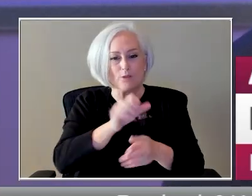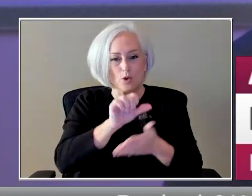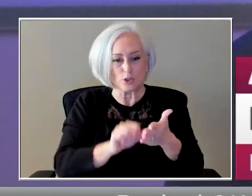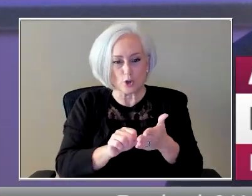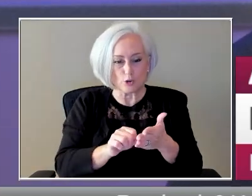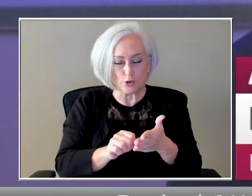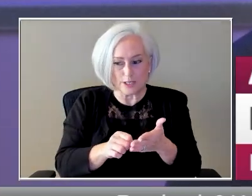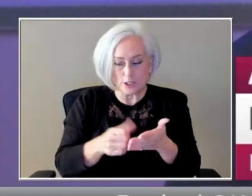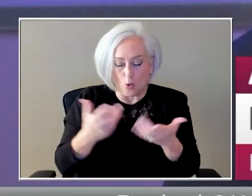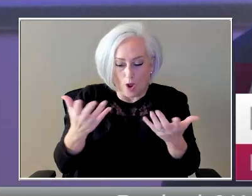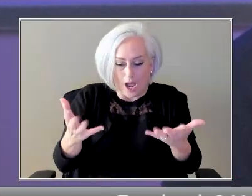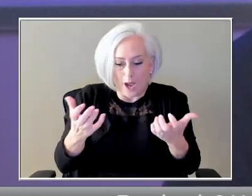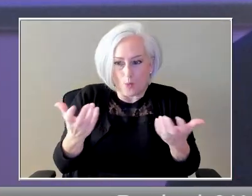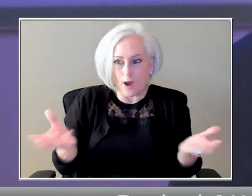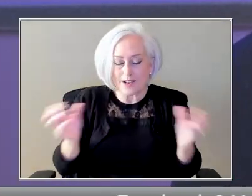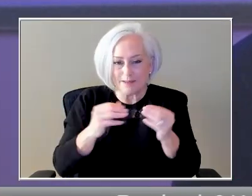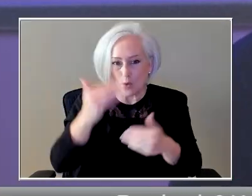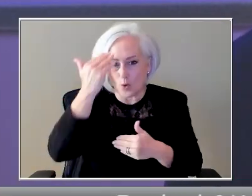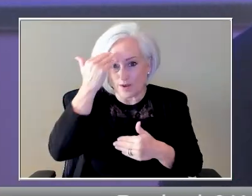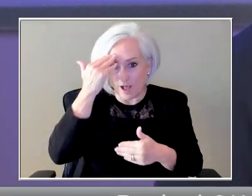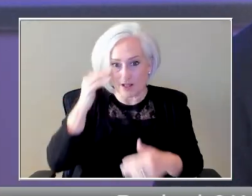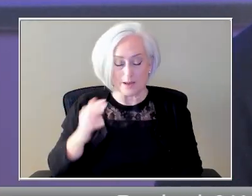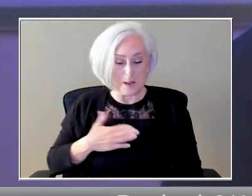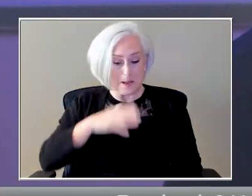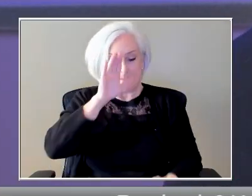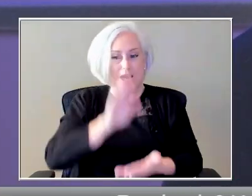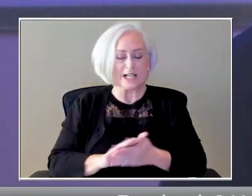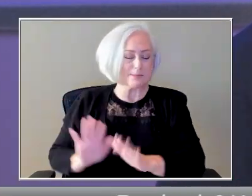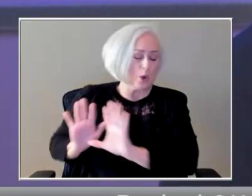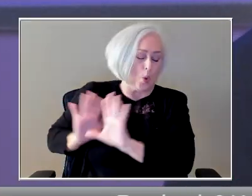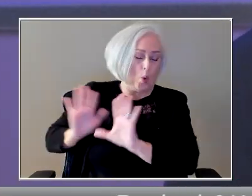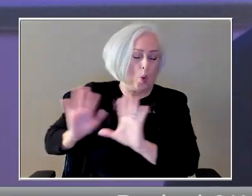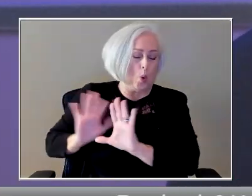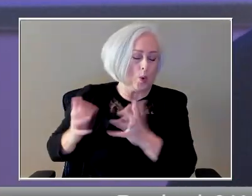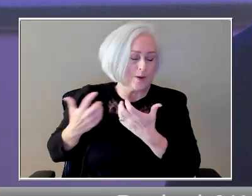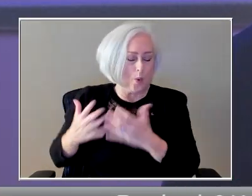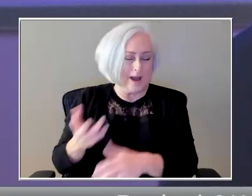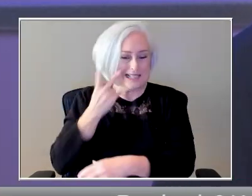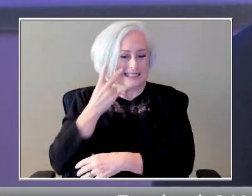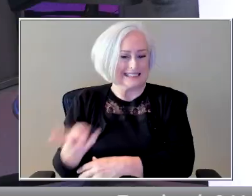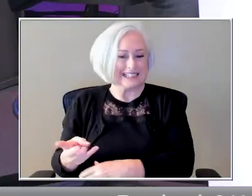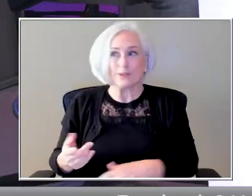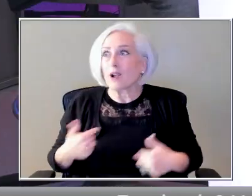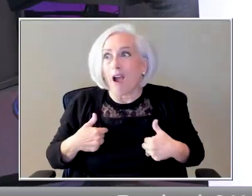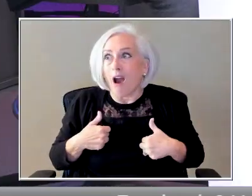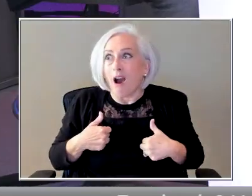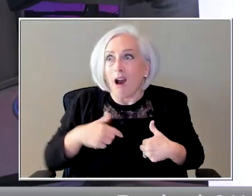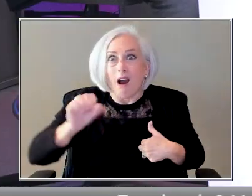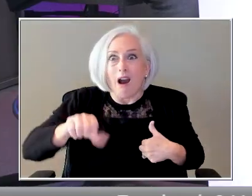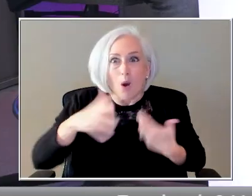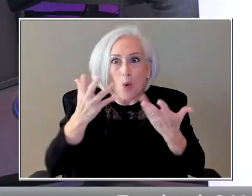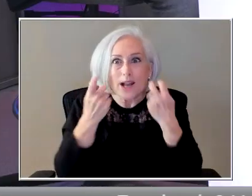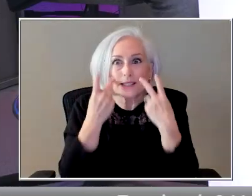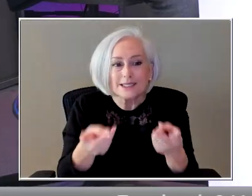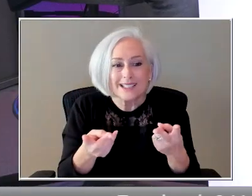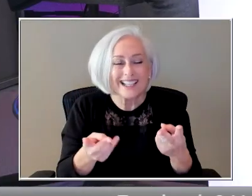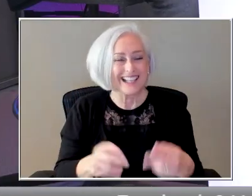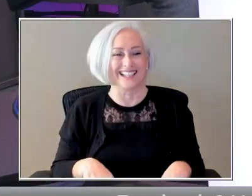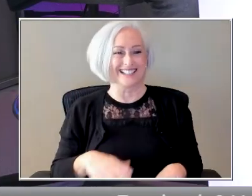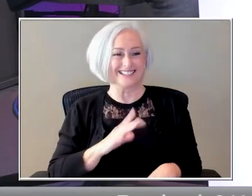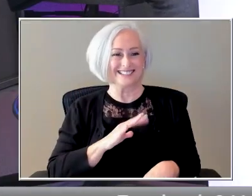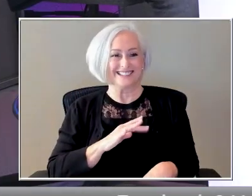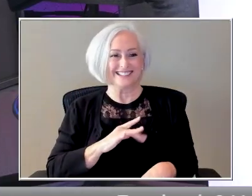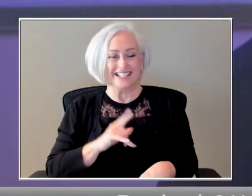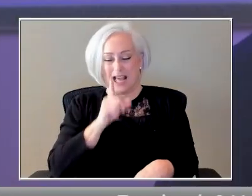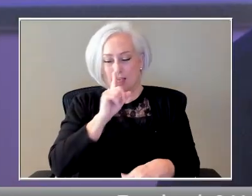Luke and I watched it. Now my husband's like, no, No way. no. Yeah. But we're like, oh, we're all in. Like, come So, on. you know, we Come watched on. it. And I found it very, very helpful. I